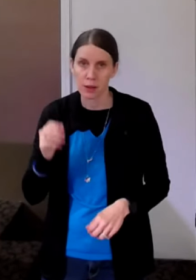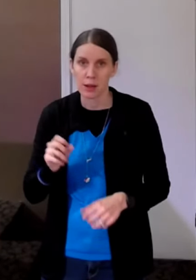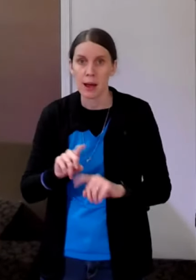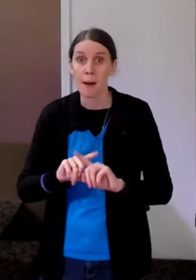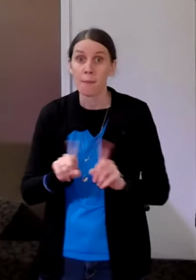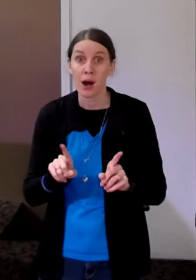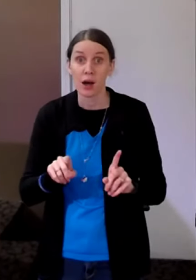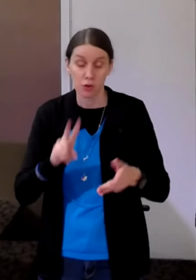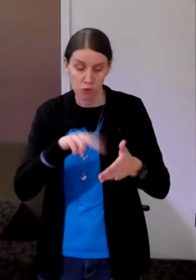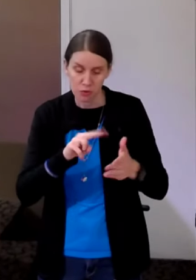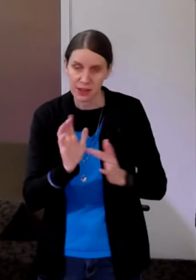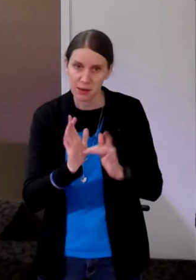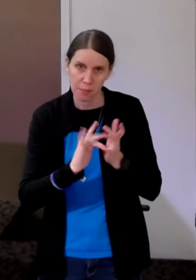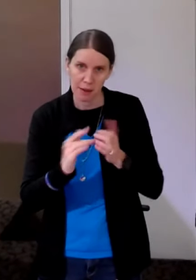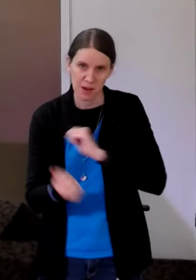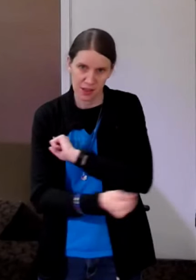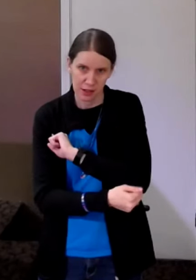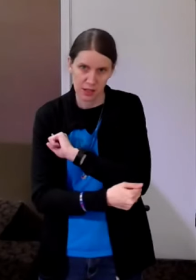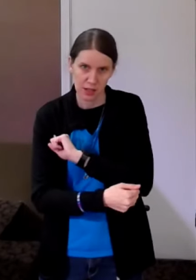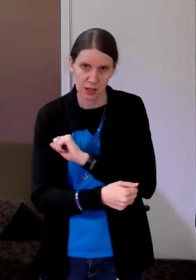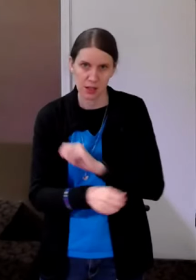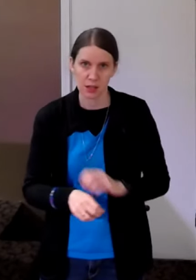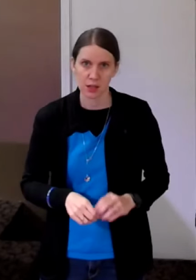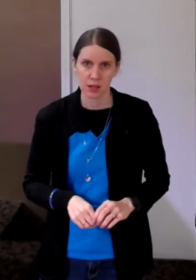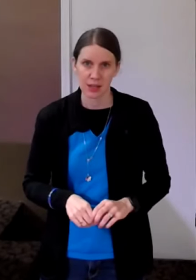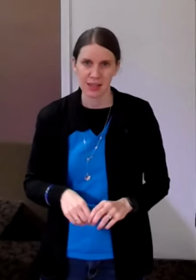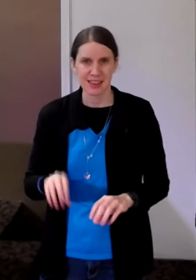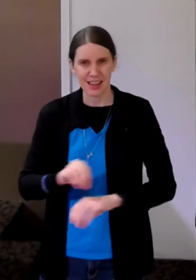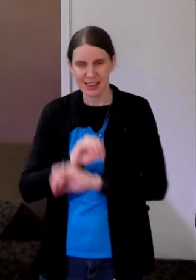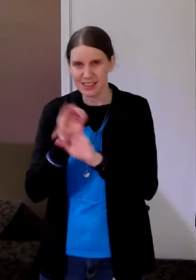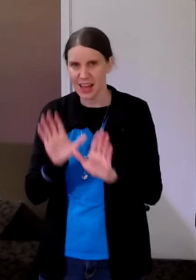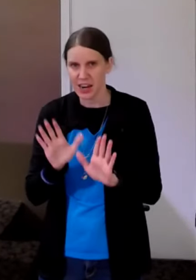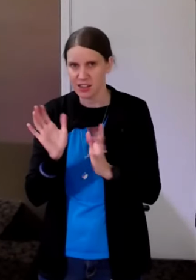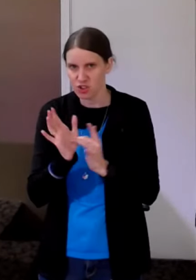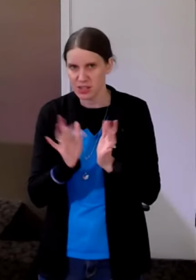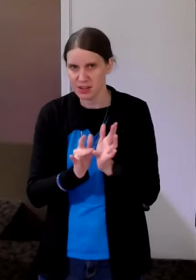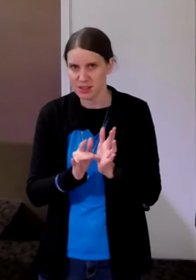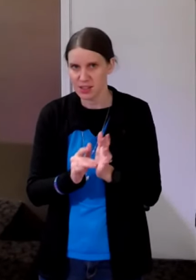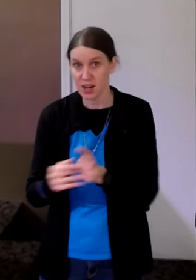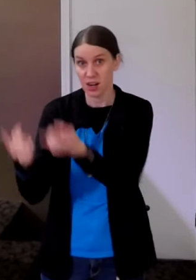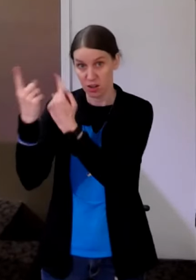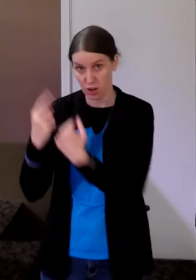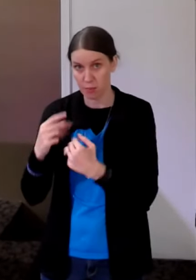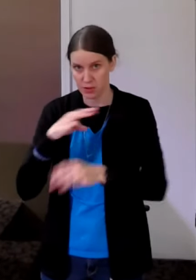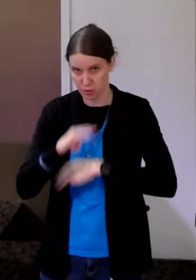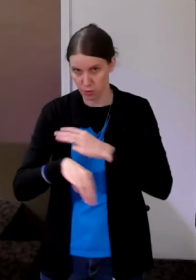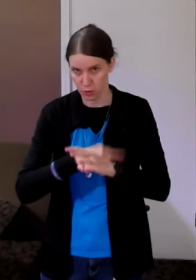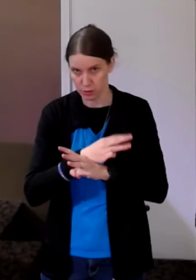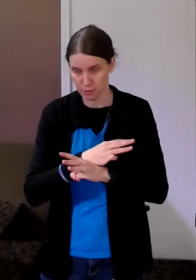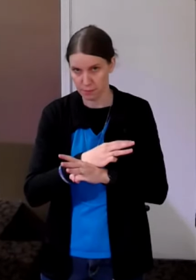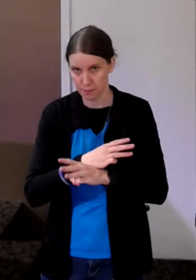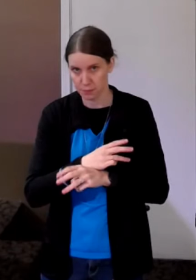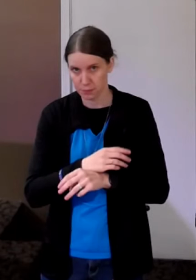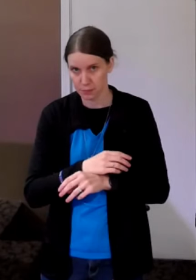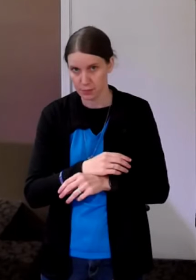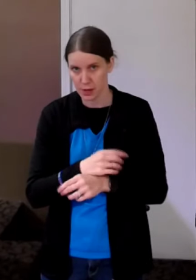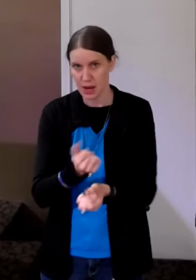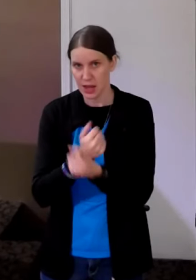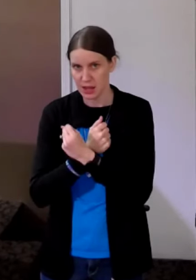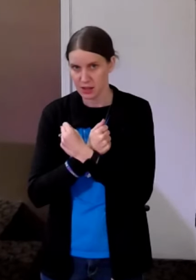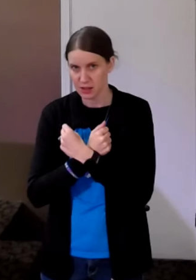the condemnation. That light, Jesus, is come into the world. And men